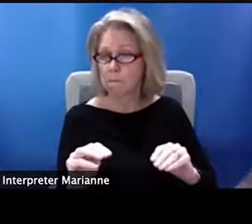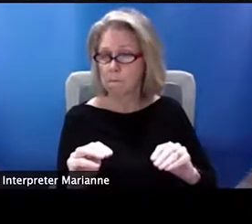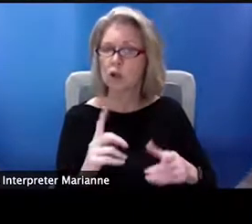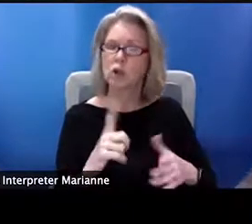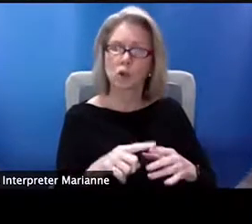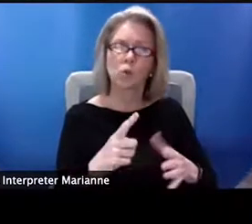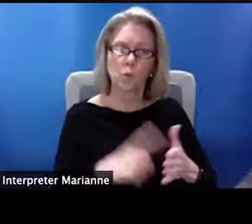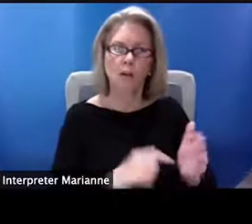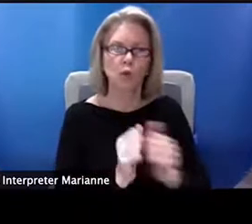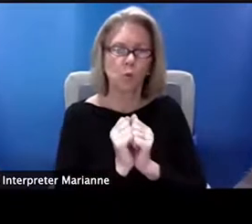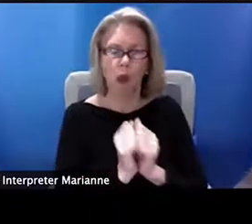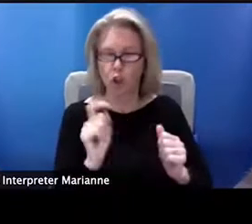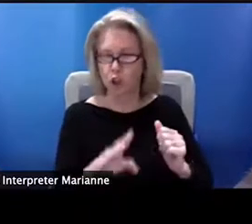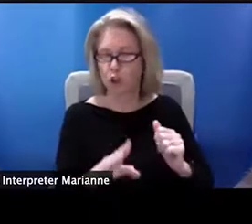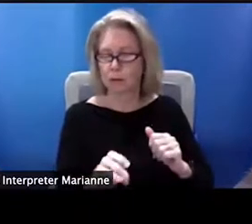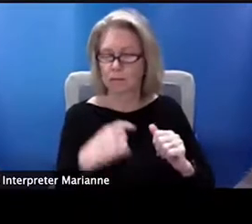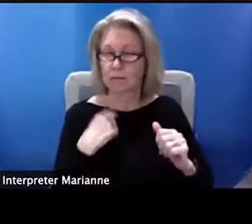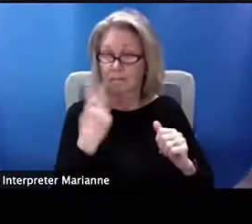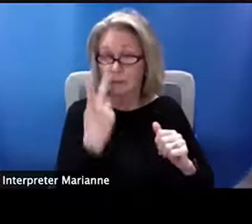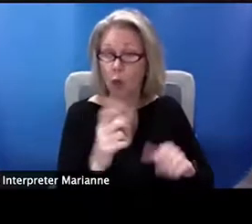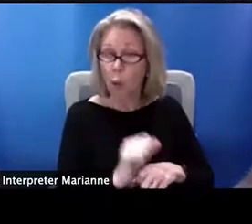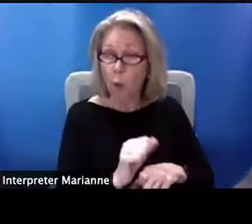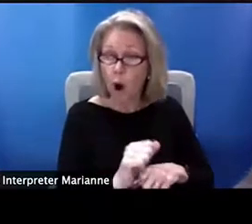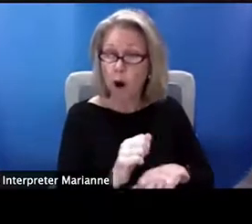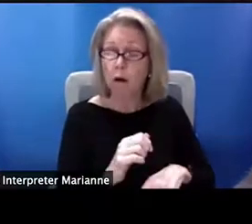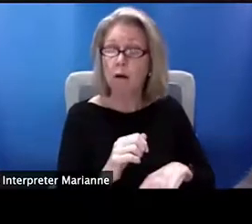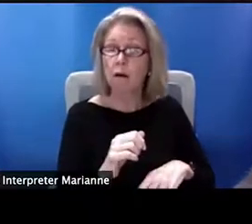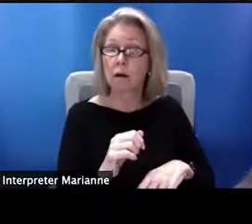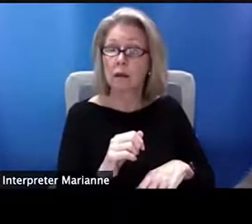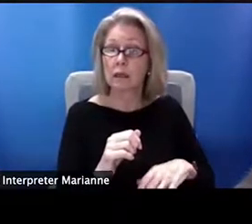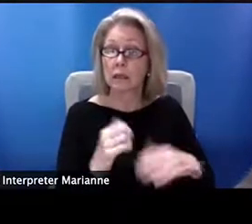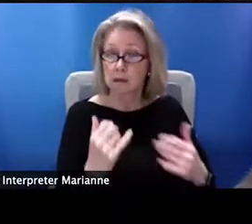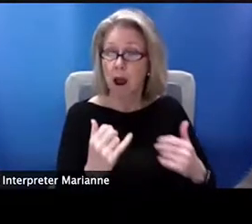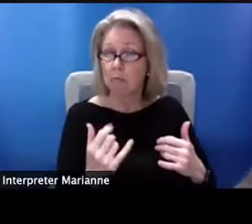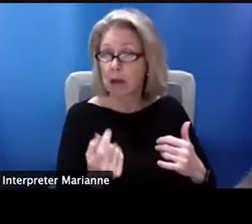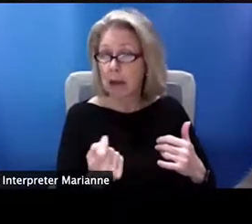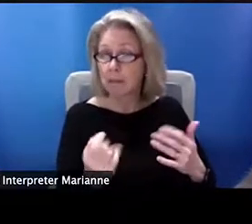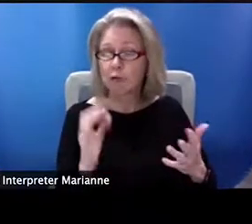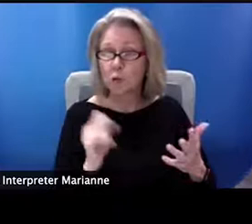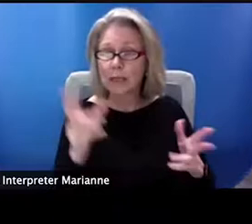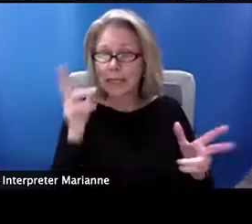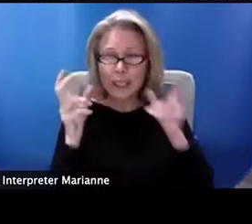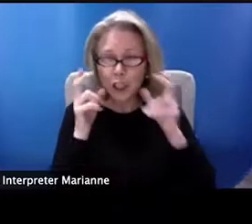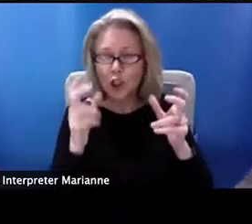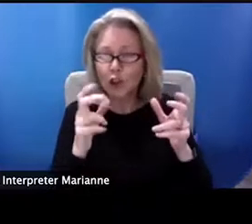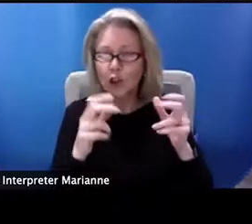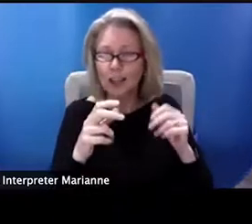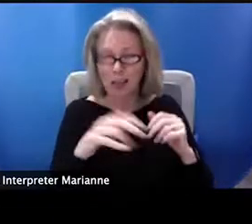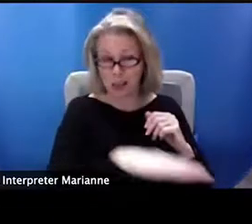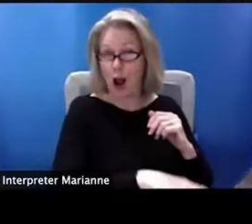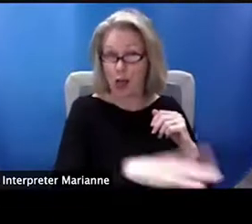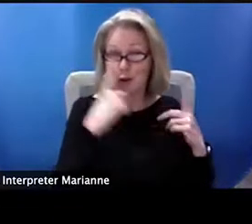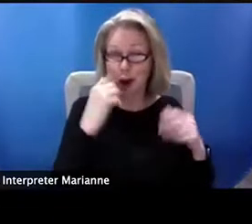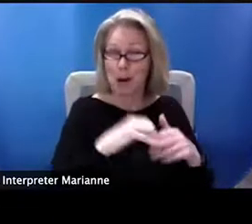be. Just like I've seen in the work of, you know, Rangupa right now, there is a little bit of, I mean, we could hear a child crying in the background. We